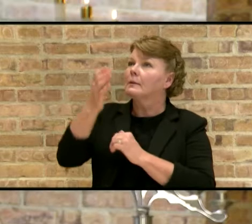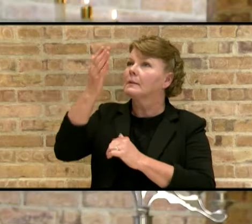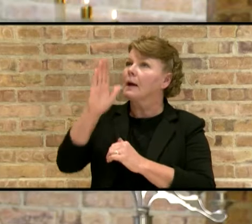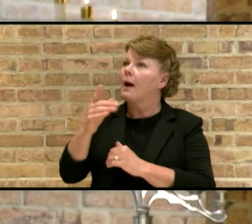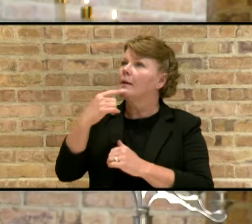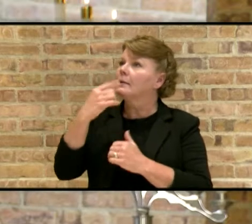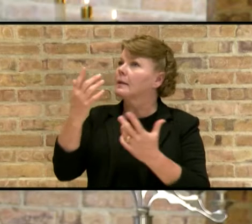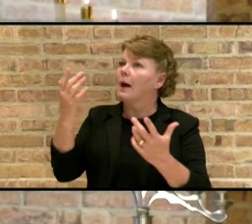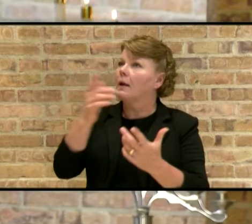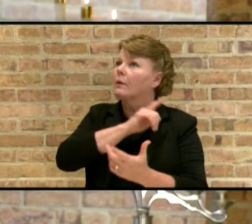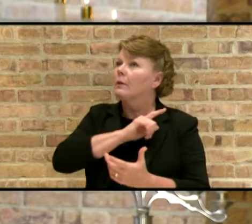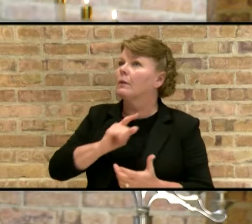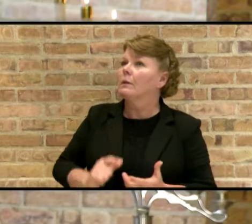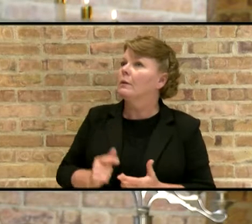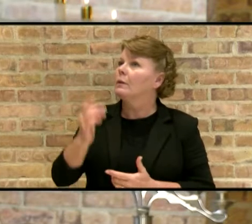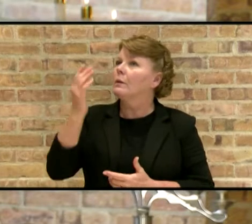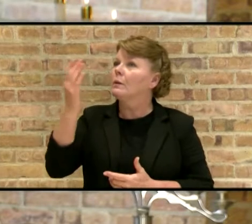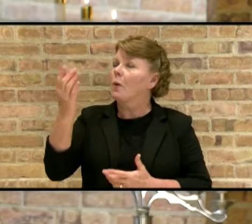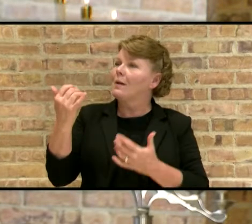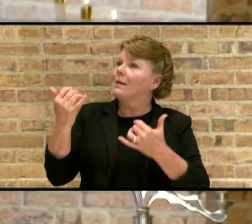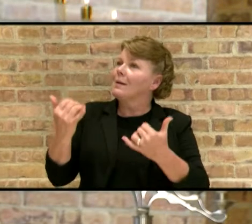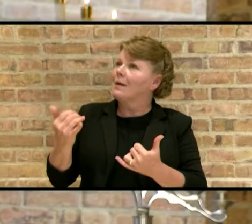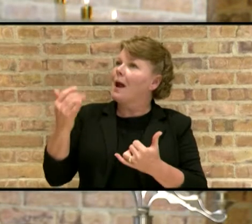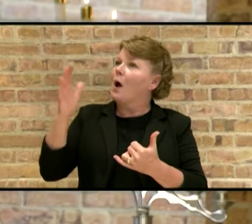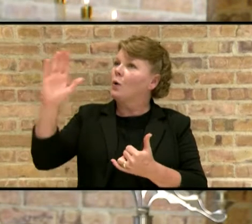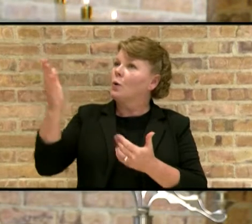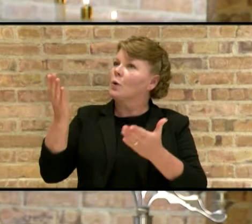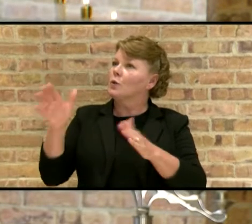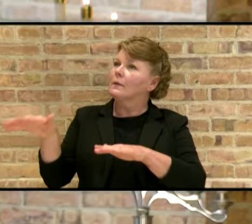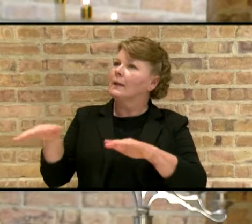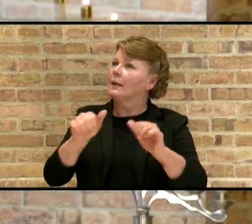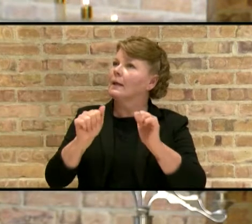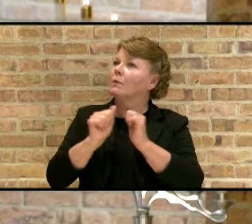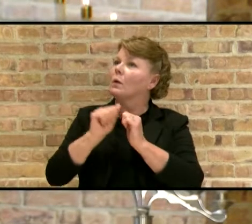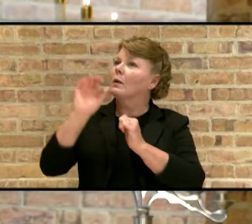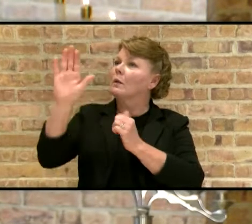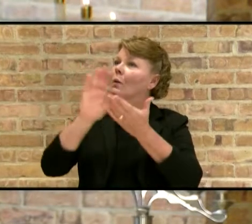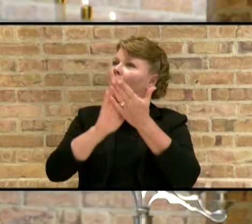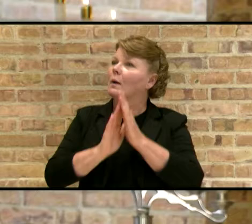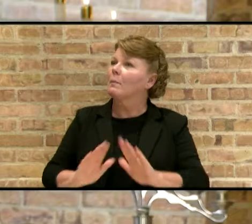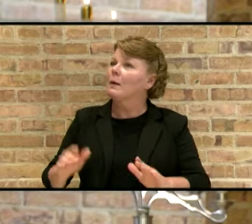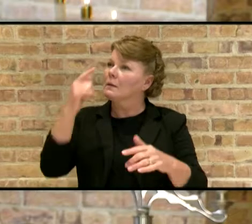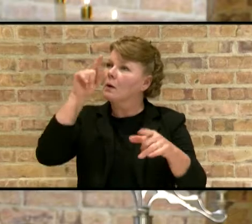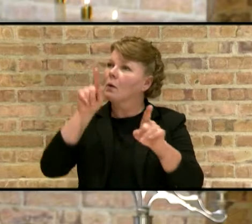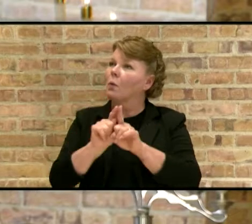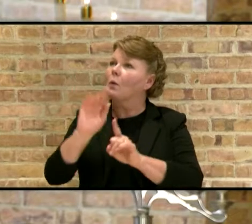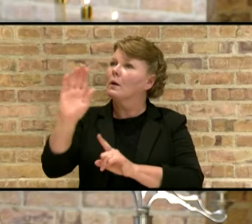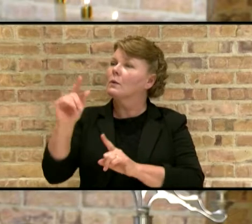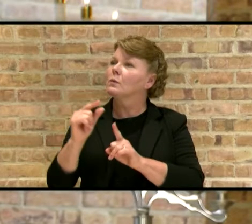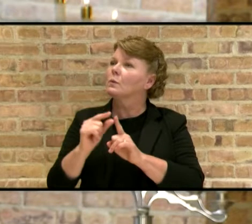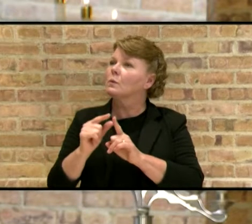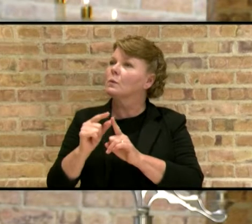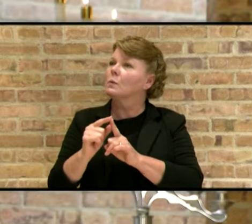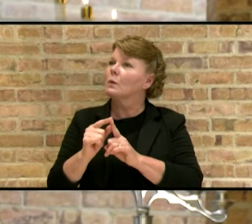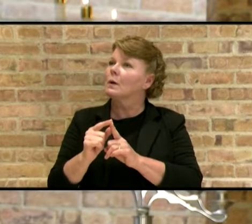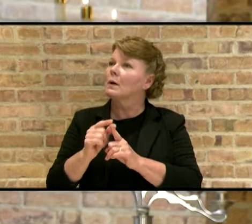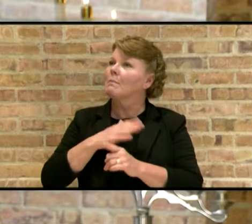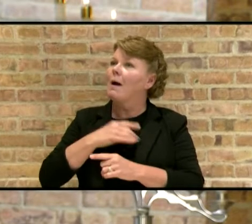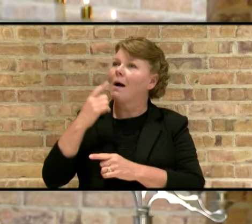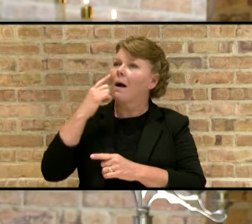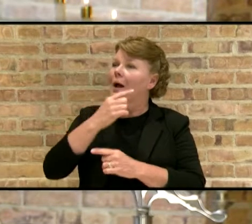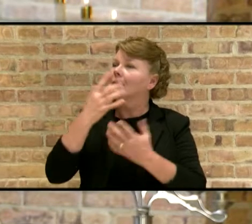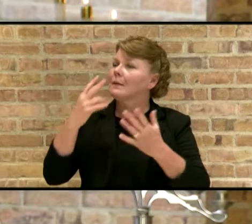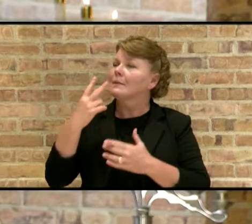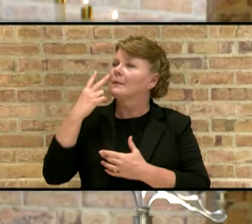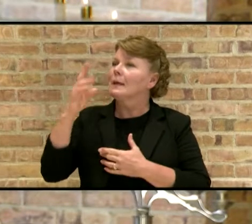said, Lord, now you are letting your servant depart in peace according to your word. For my eyes have